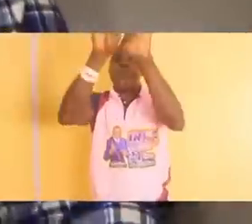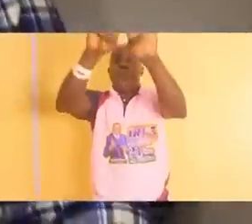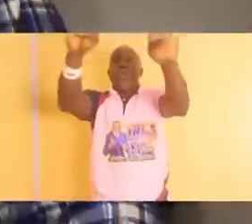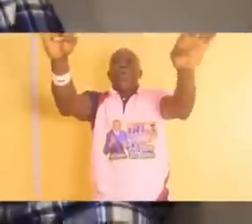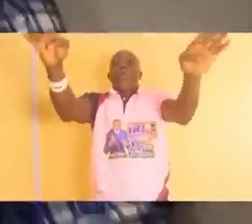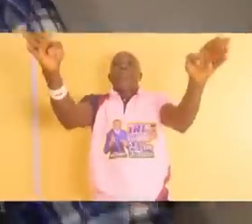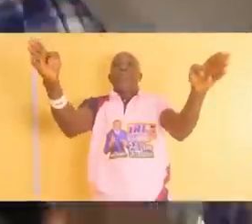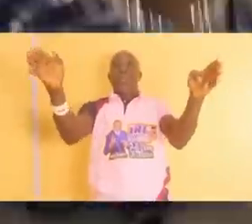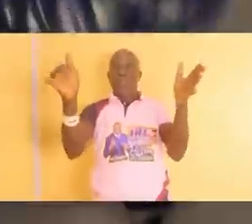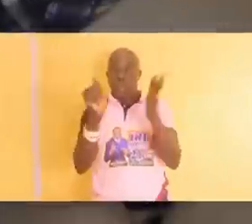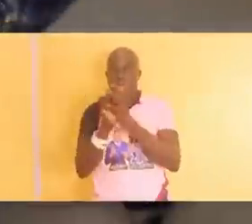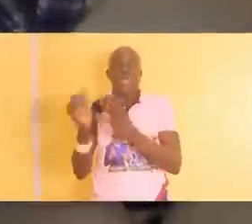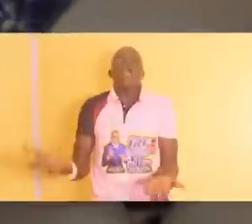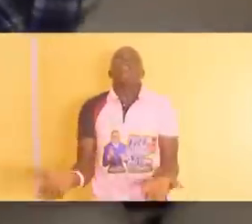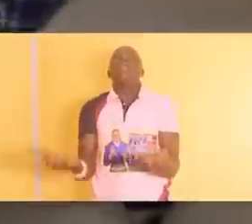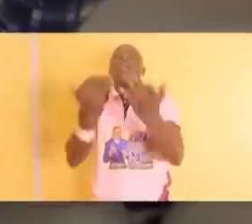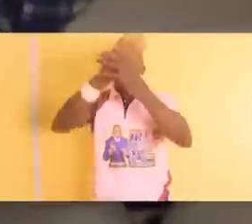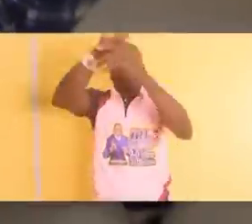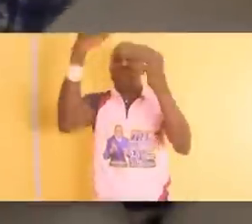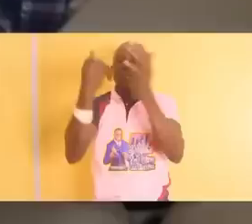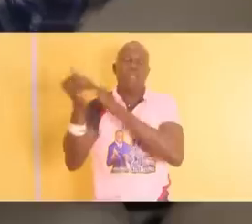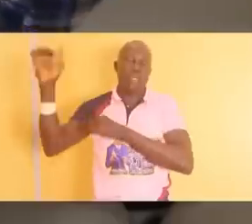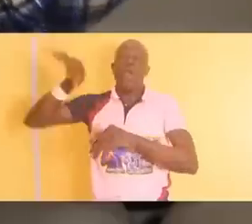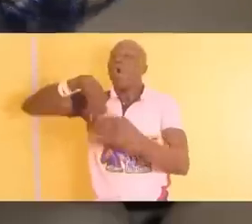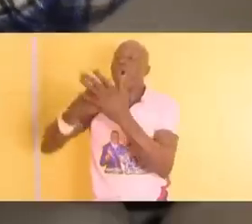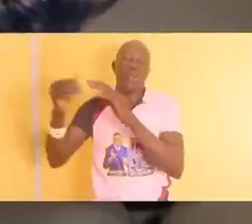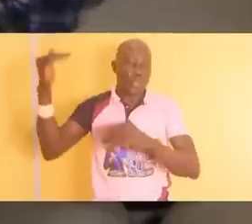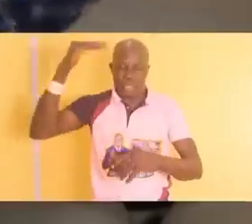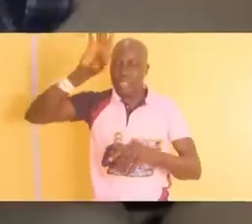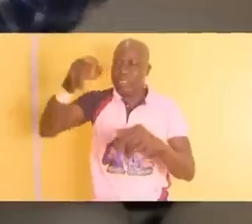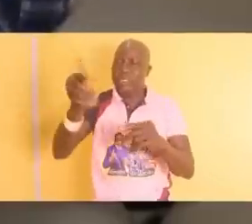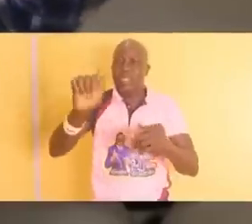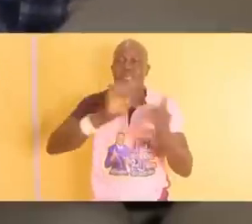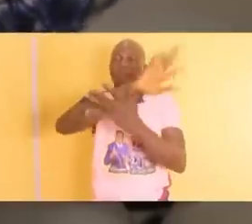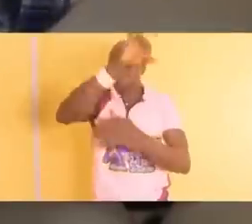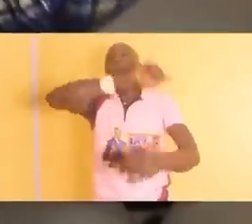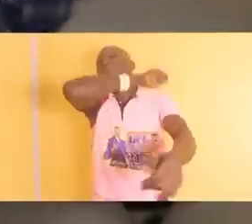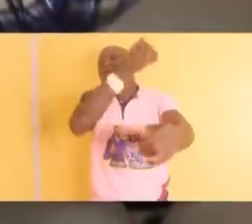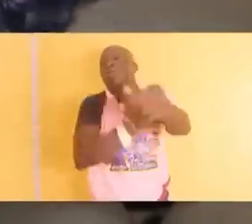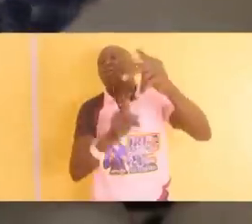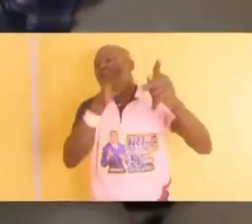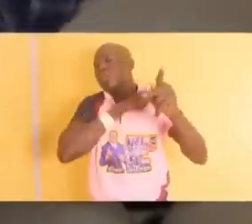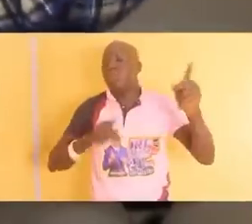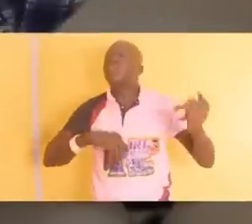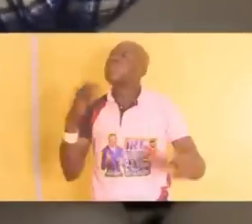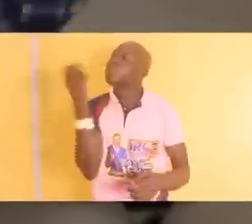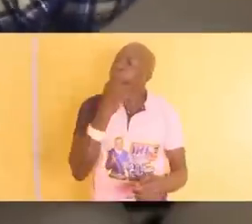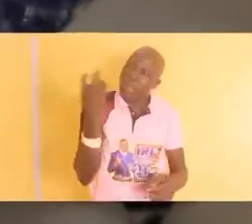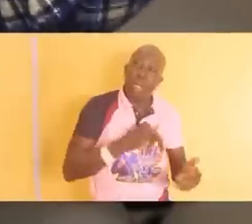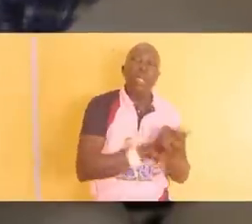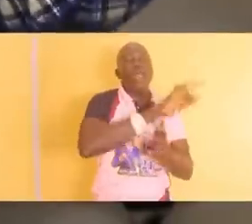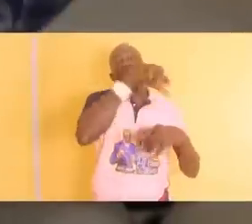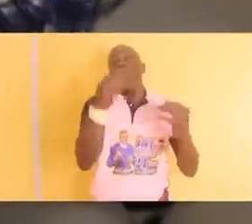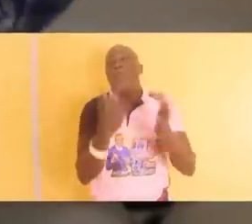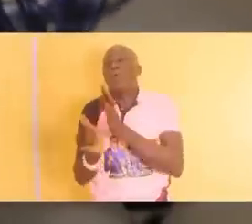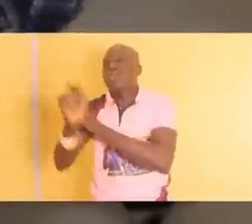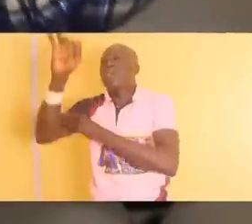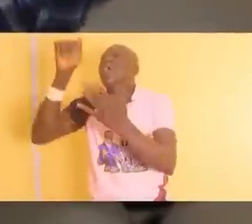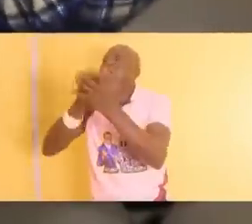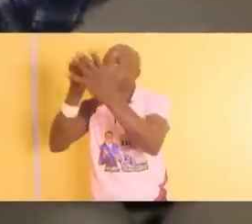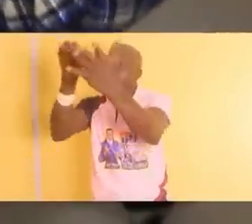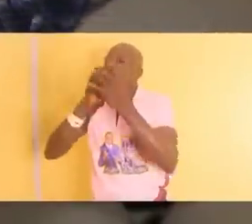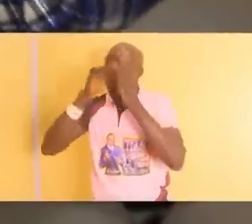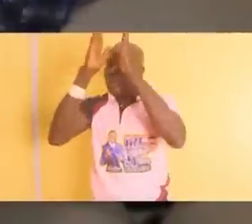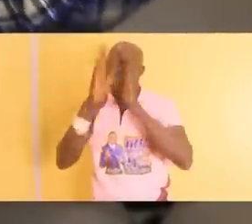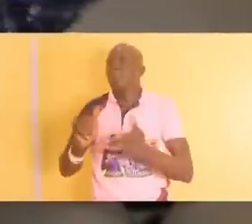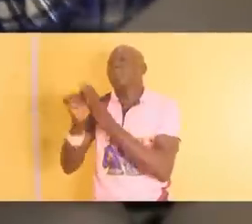and the head was open. Lift up your head, O ye gates, the gift of glory was. There is the of glory.